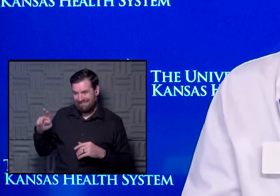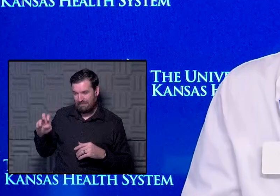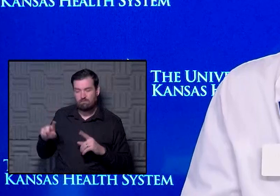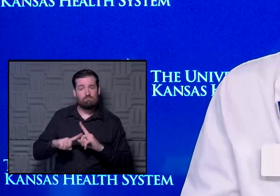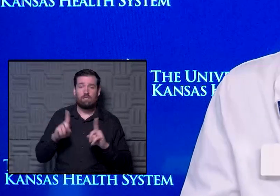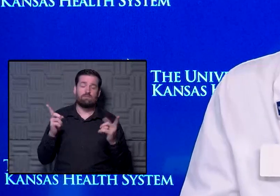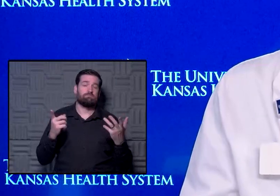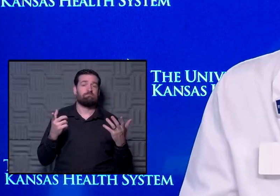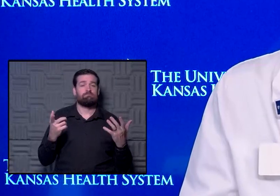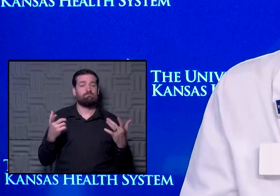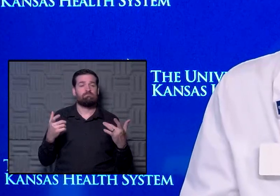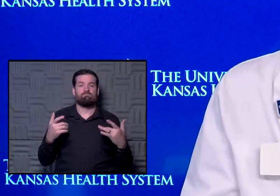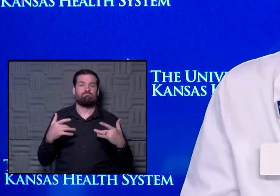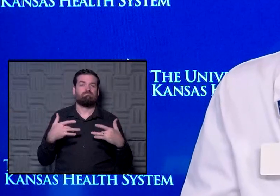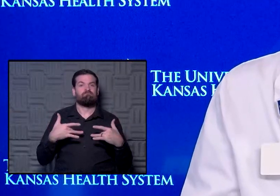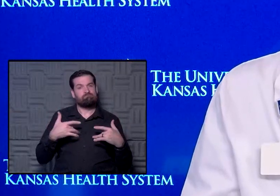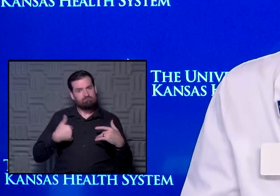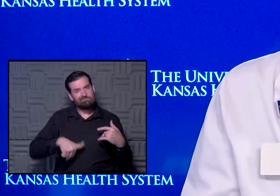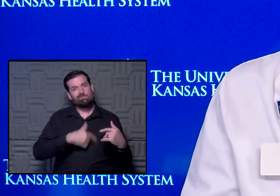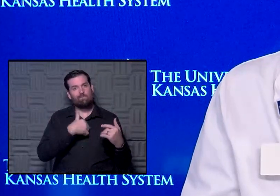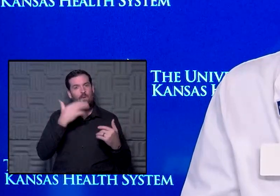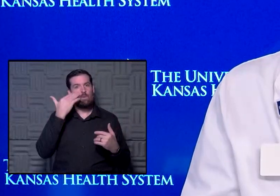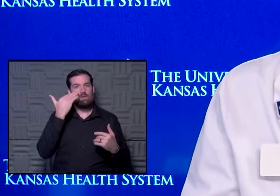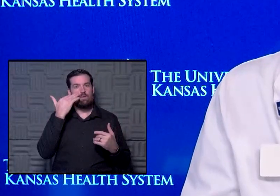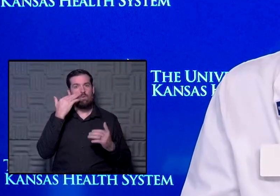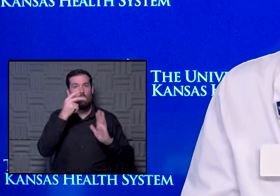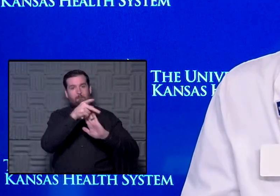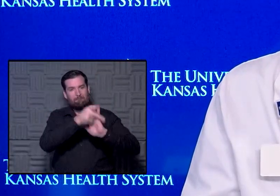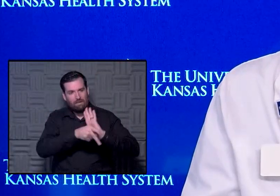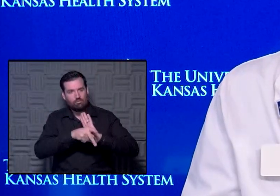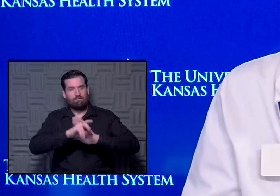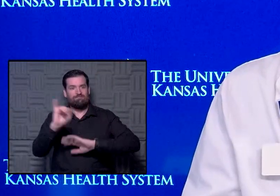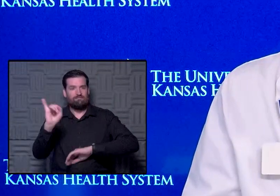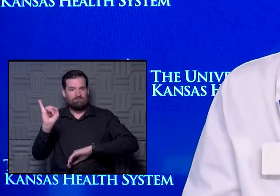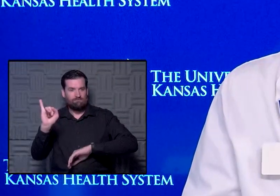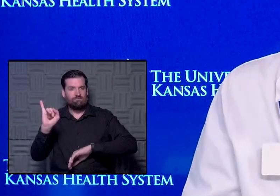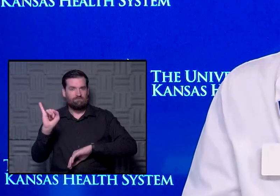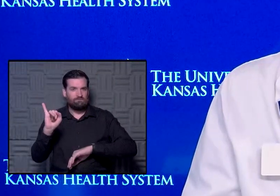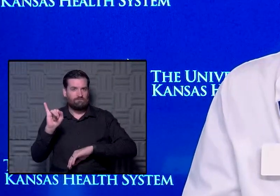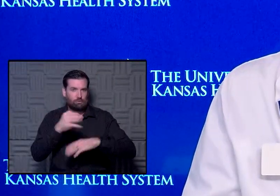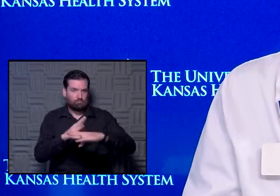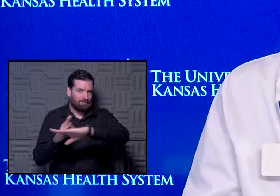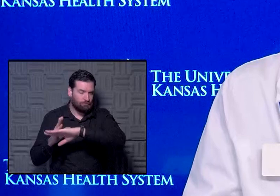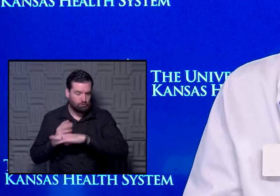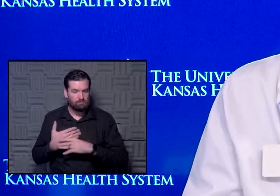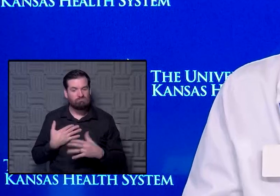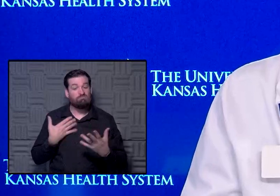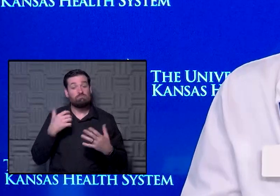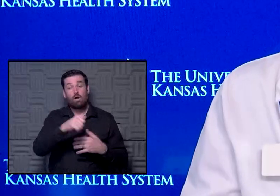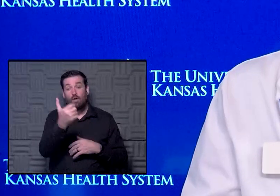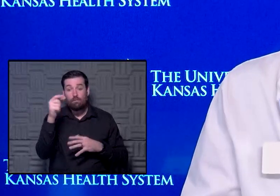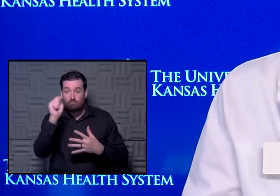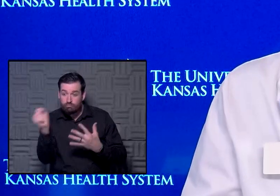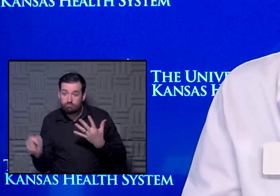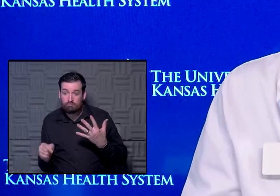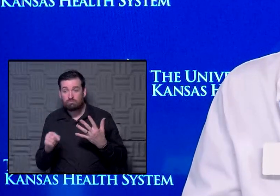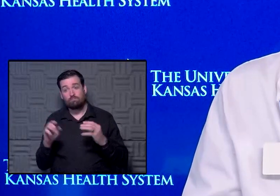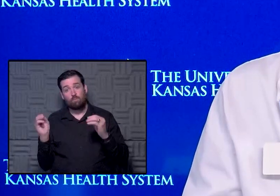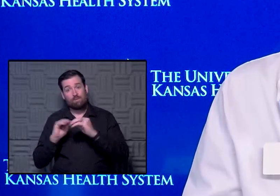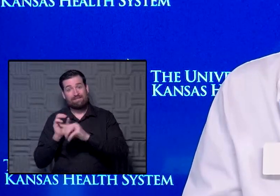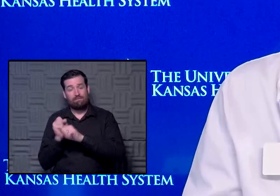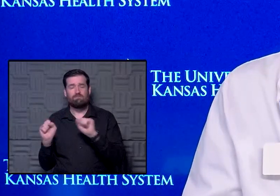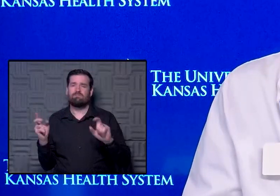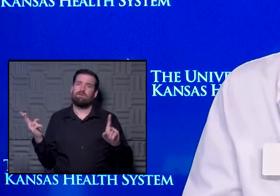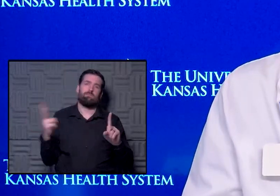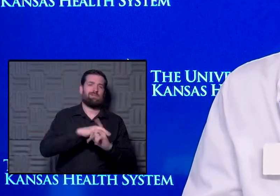But otherwise, I think just like we know those pillars of infection prevention help make other activities safe, I really do feel they